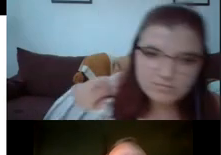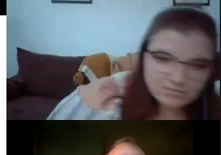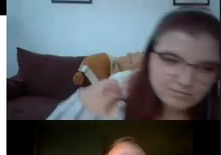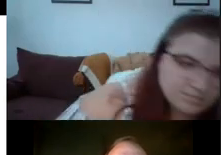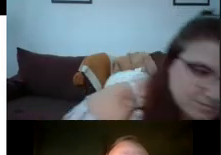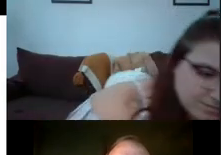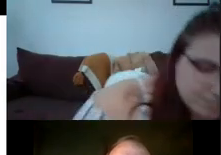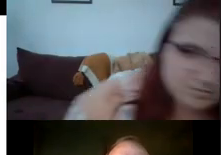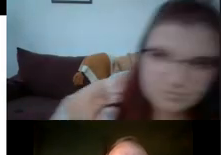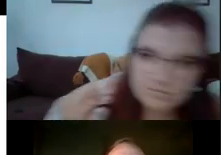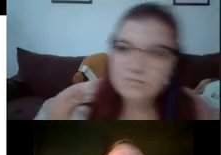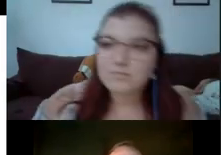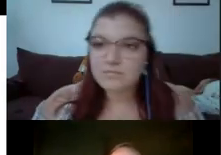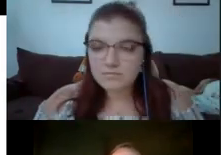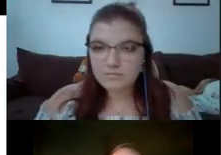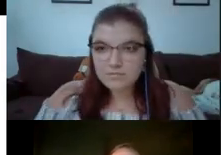that